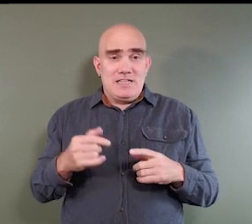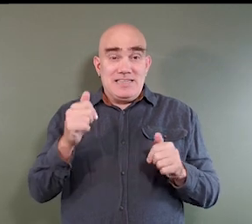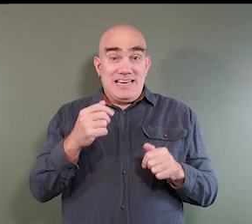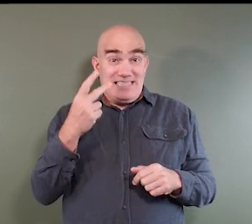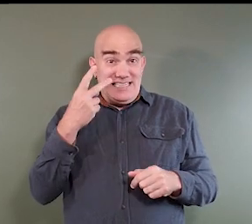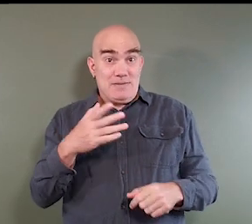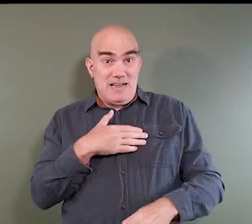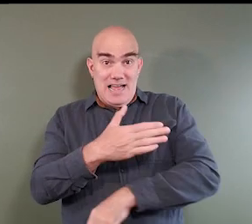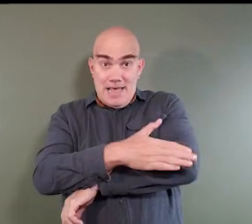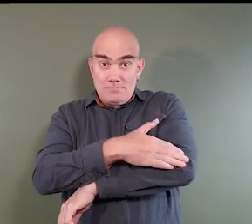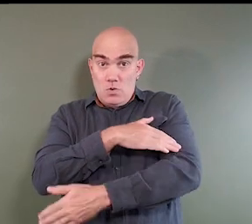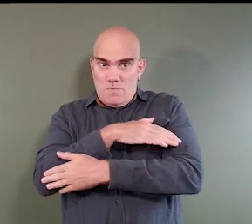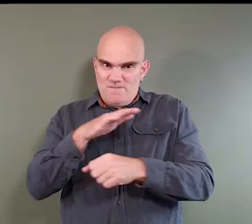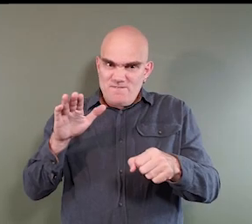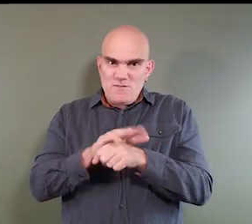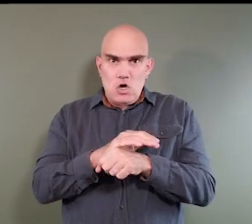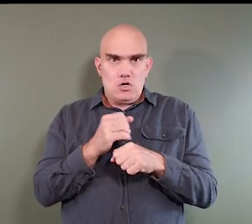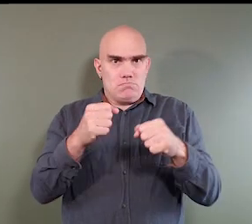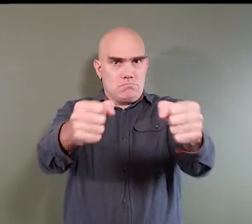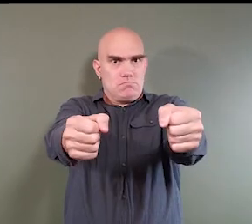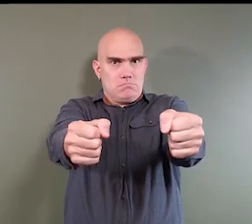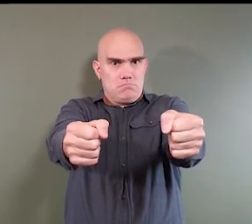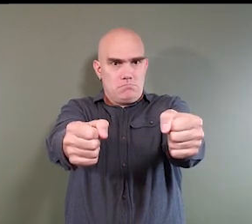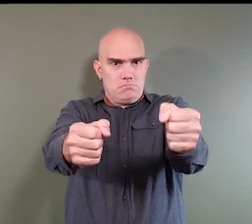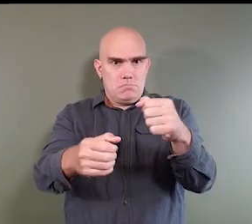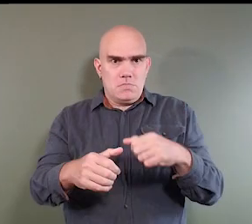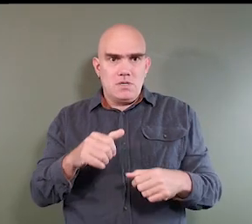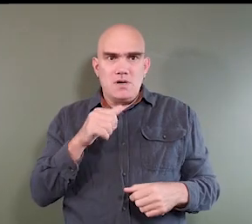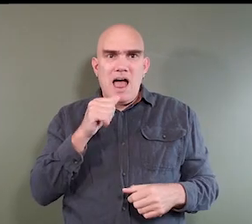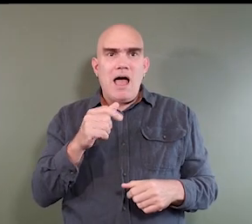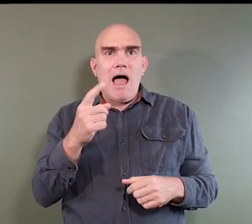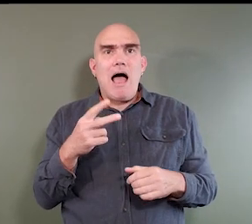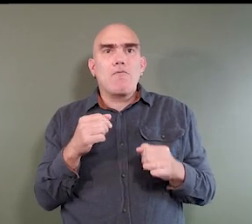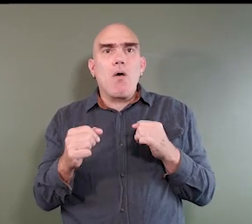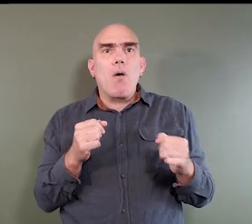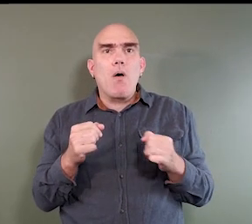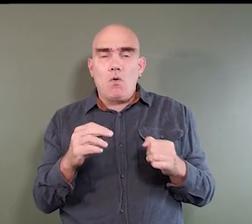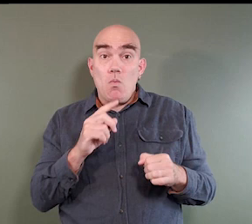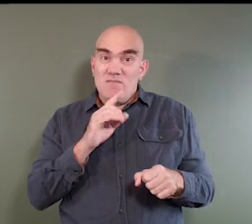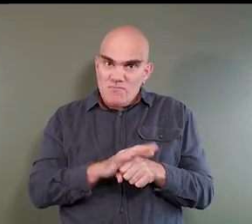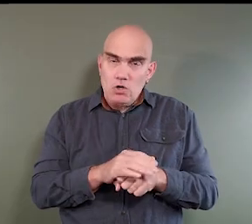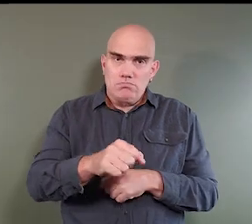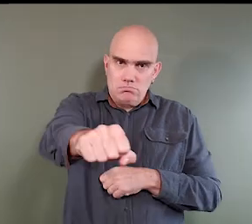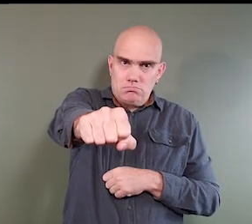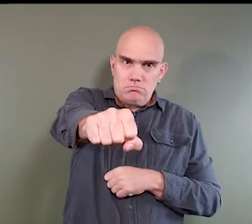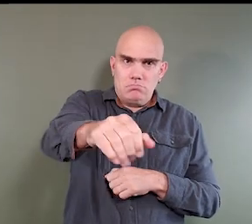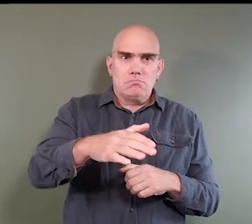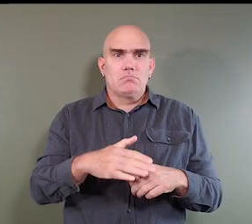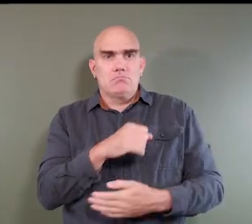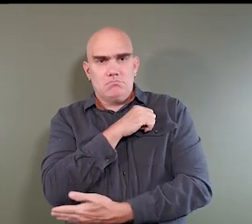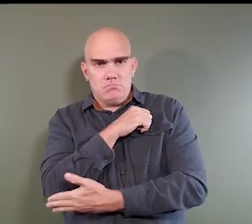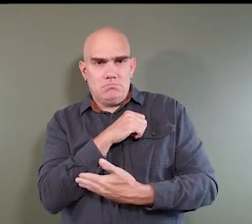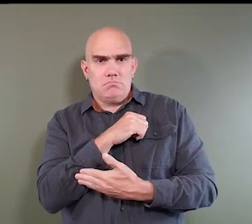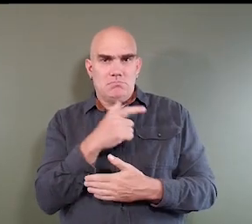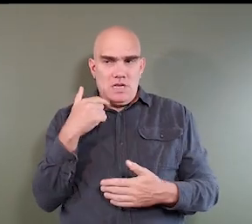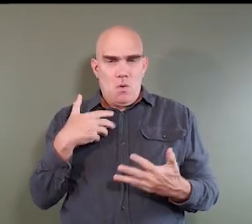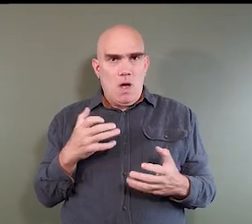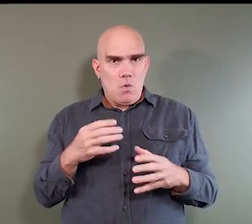are fully extending and coming back. So I'm not just halfway throwing these punches just because I want to go